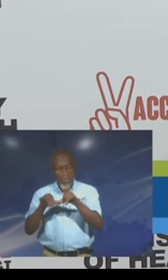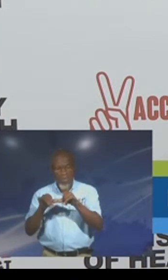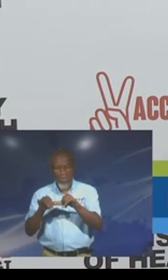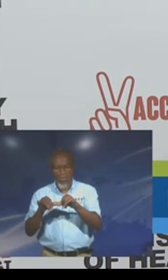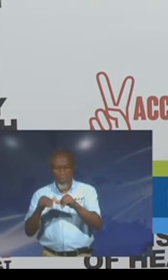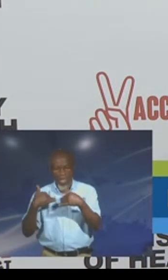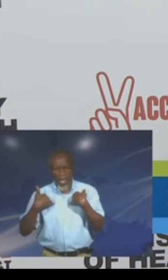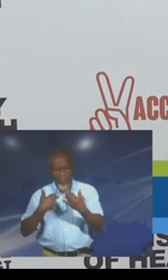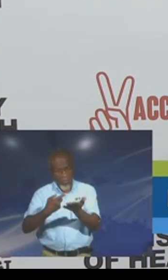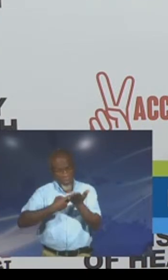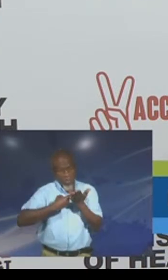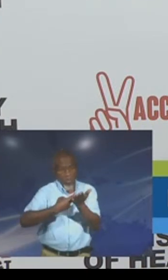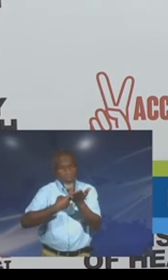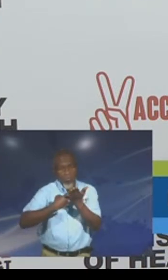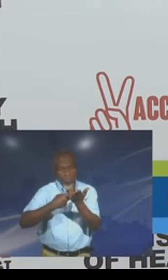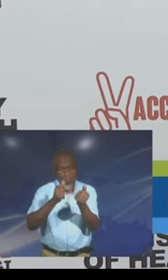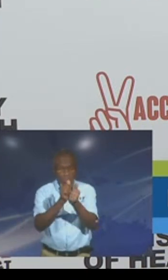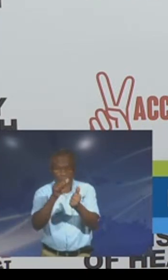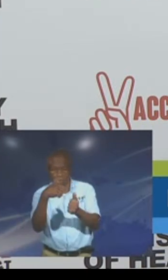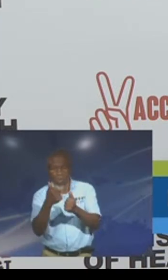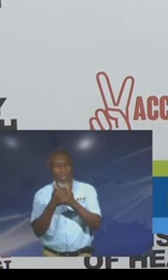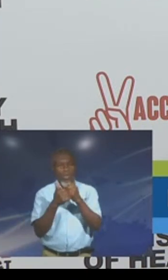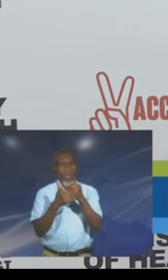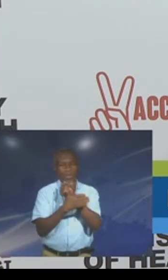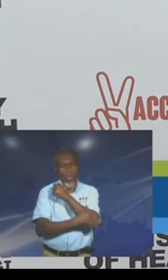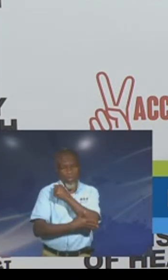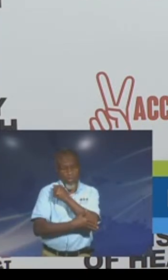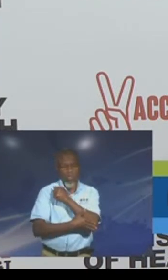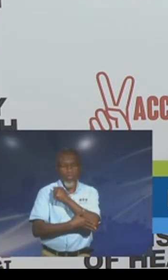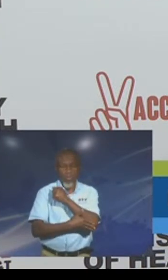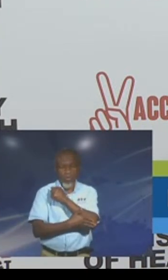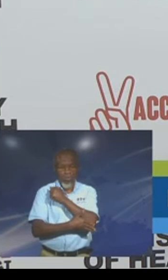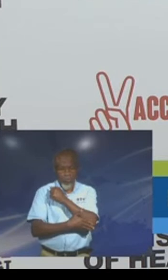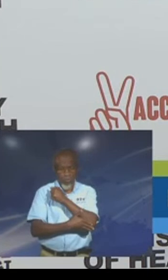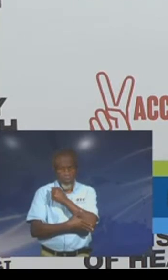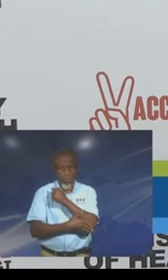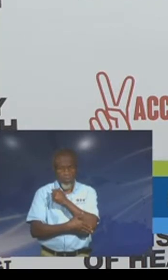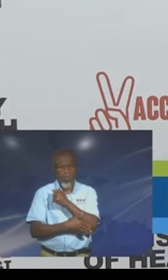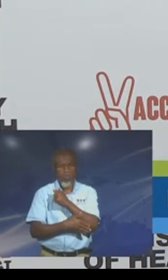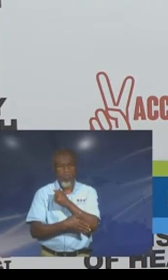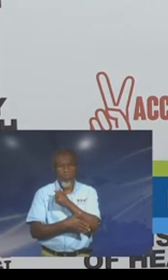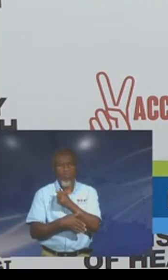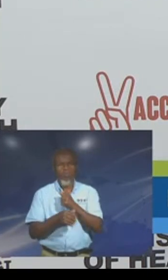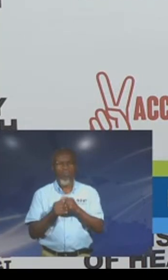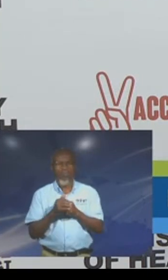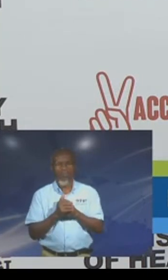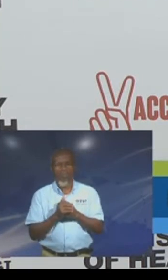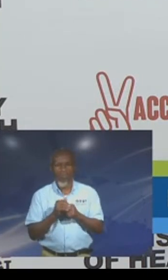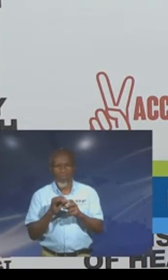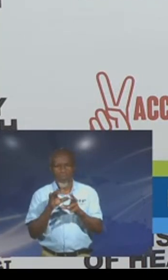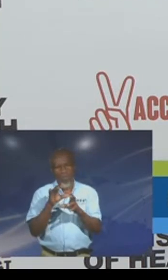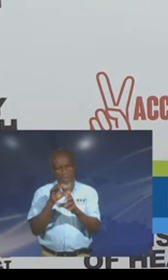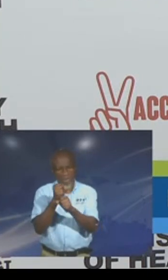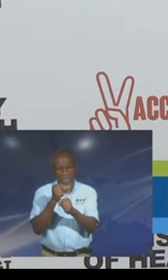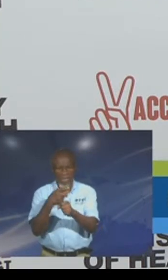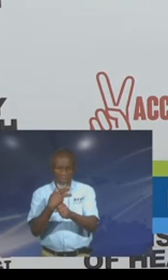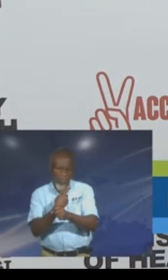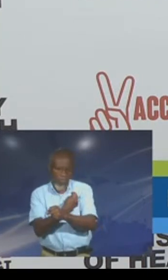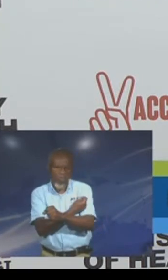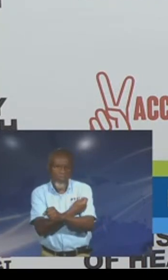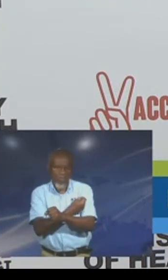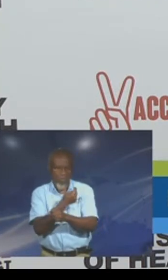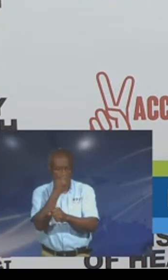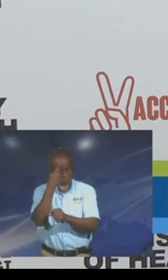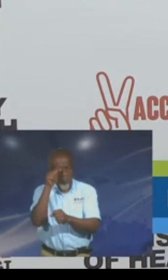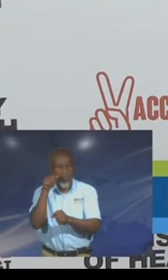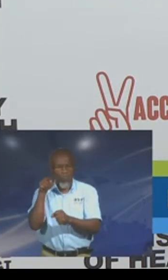continuing bilateral talks with regards to the antiviral. which is available, becoming available for that particular